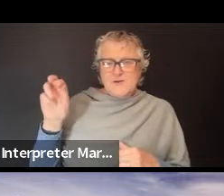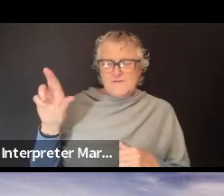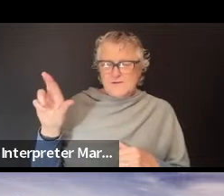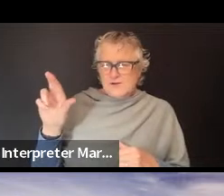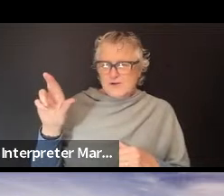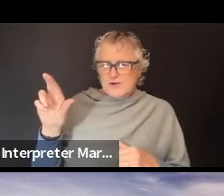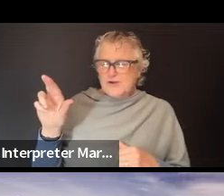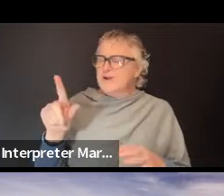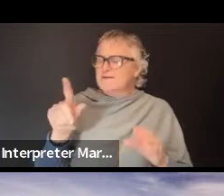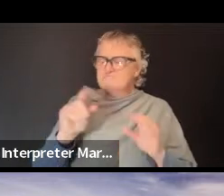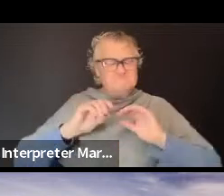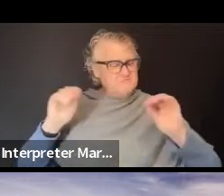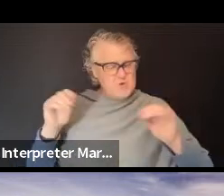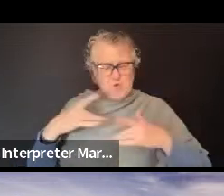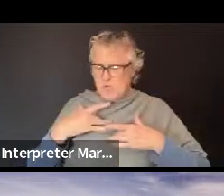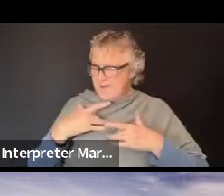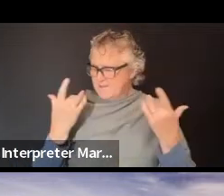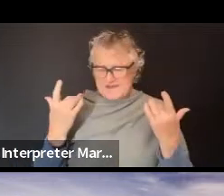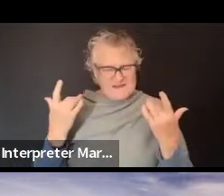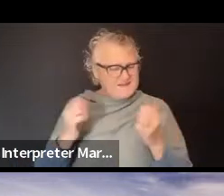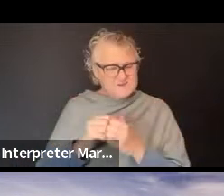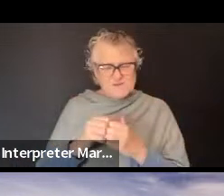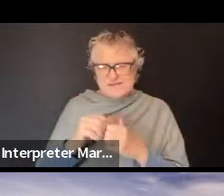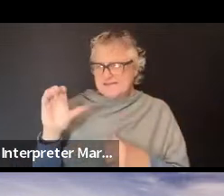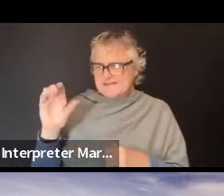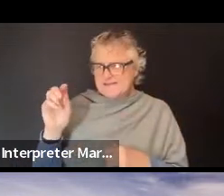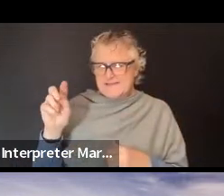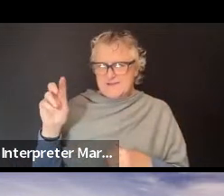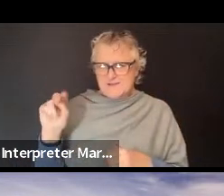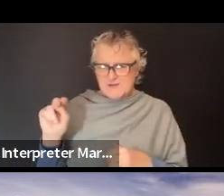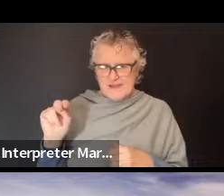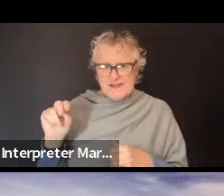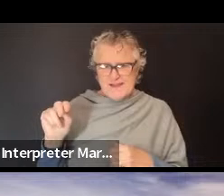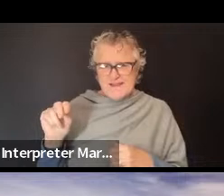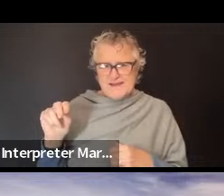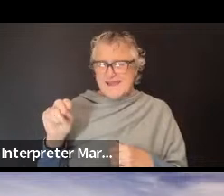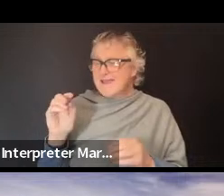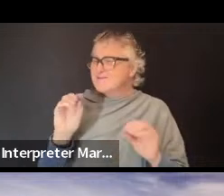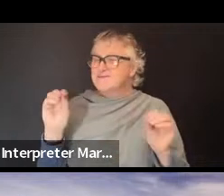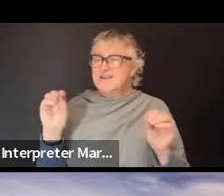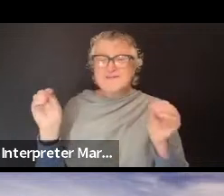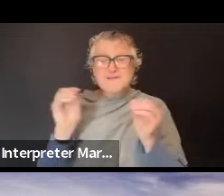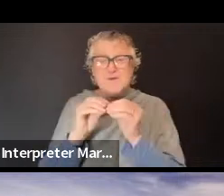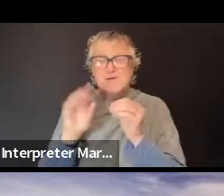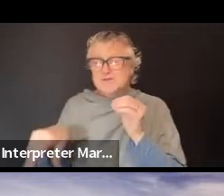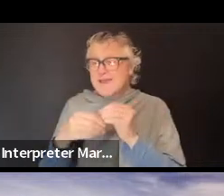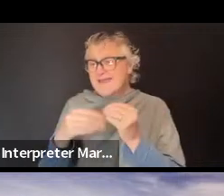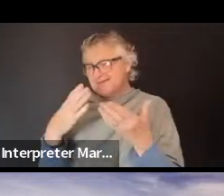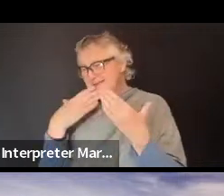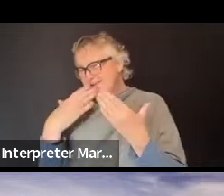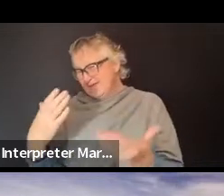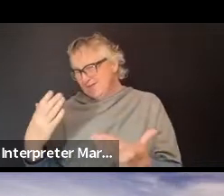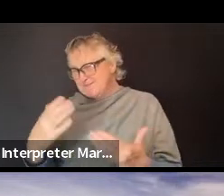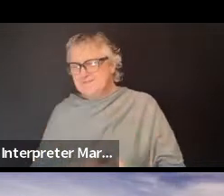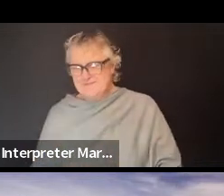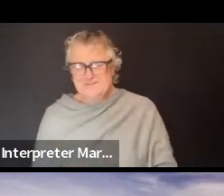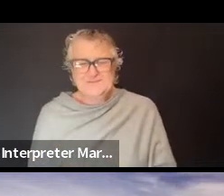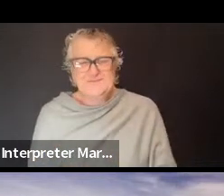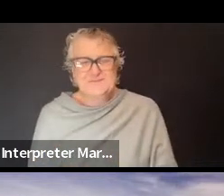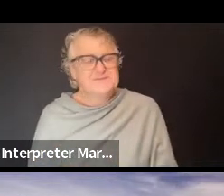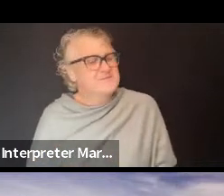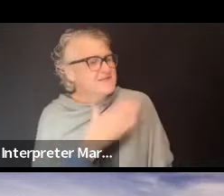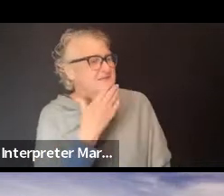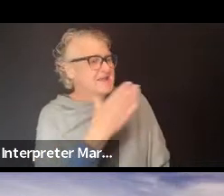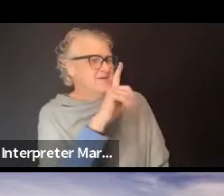had put it, we are having nothing more to elaborate on that, so thank you. Thank you, Leanne.